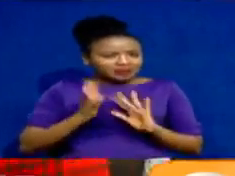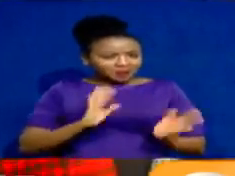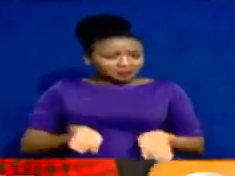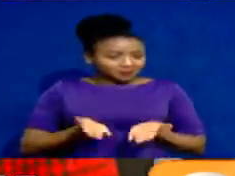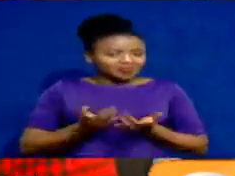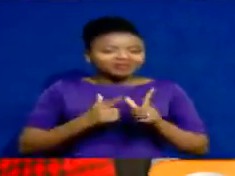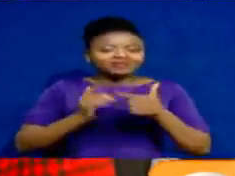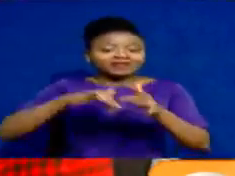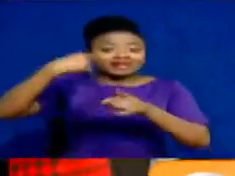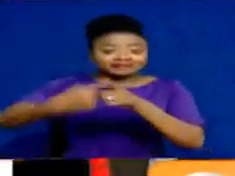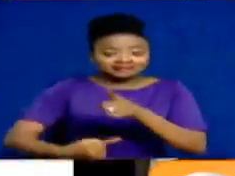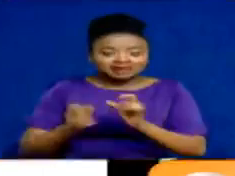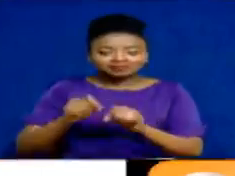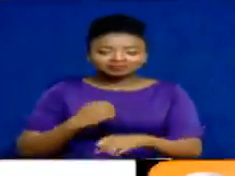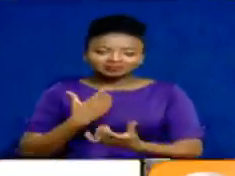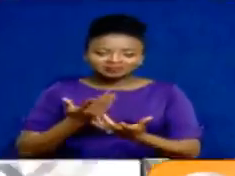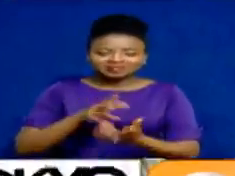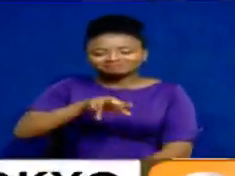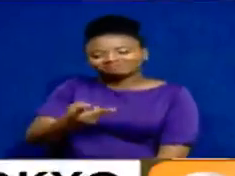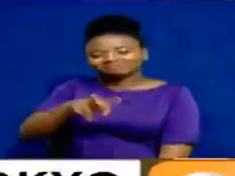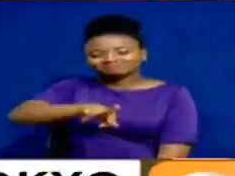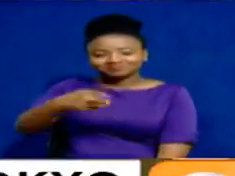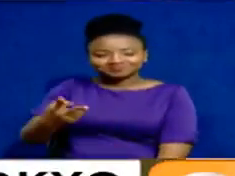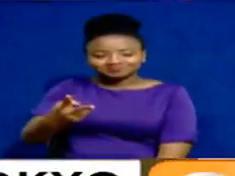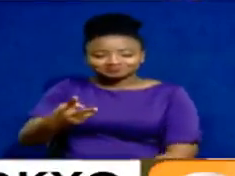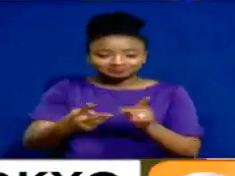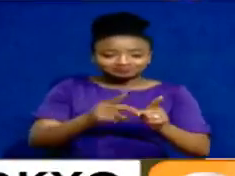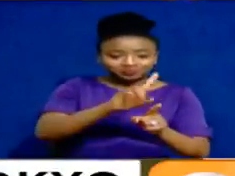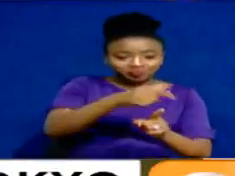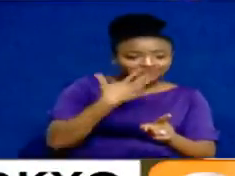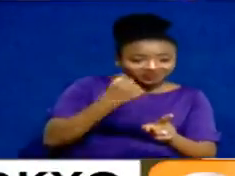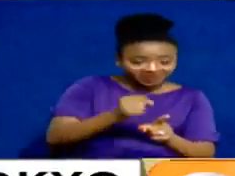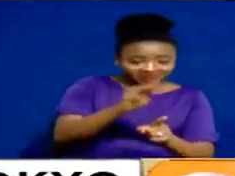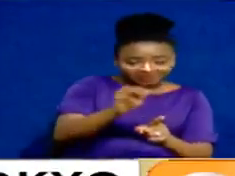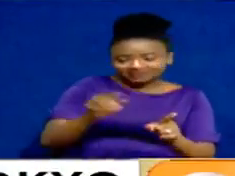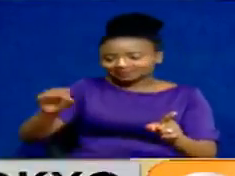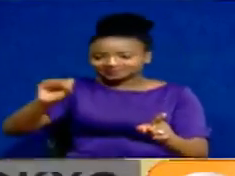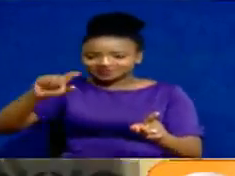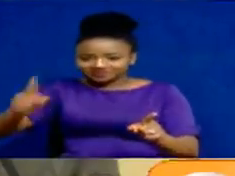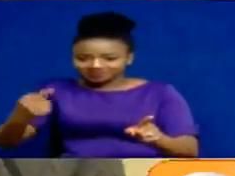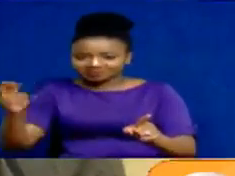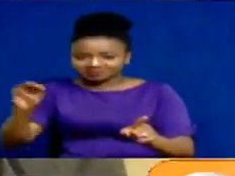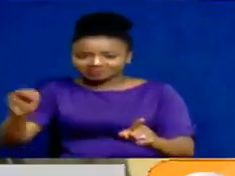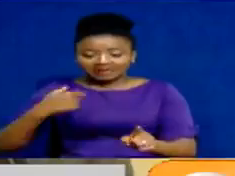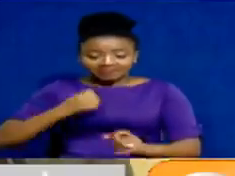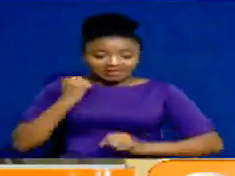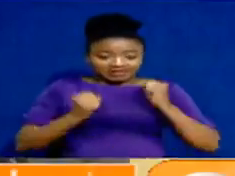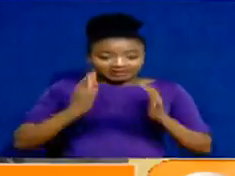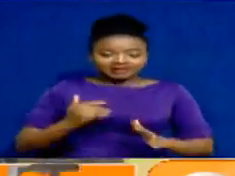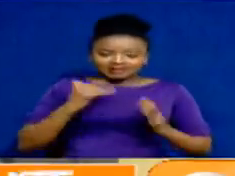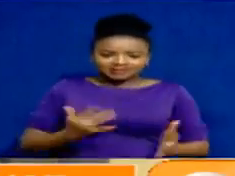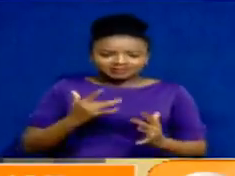going forward to next year, maybe nita mix up and down 15 na 5000. Kama athlete unafaa unachipia moral, I'm going to train for